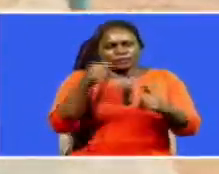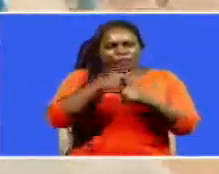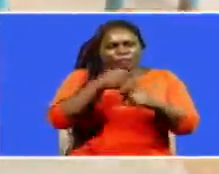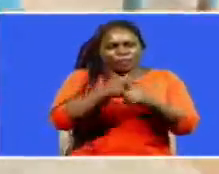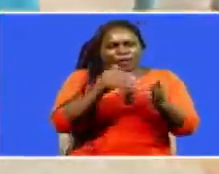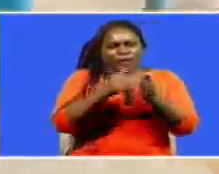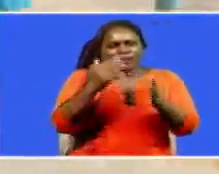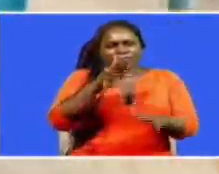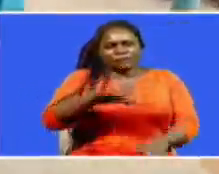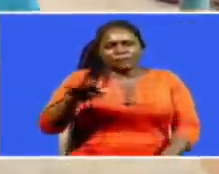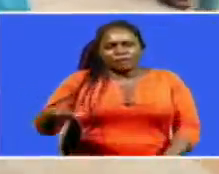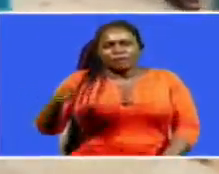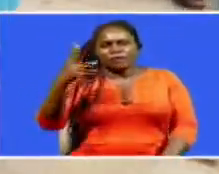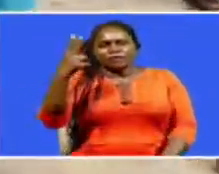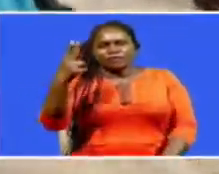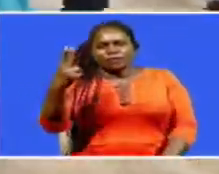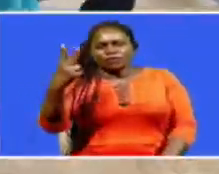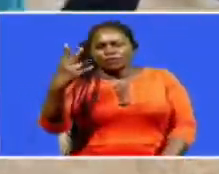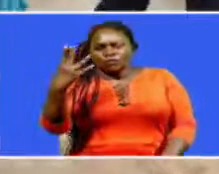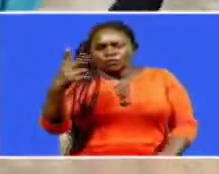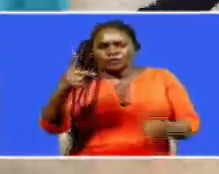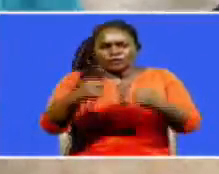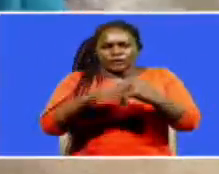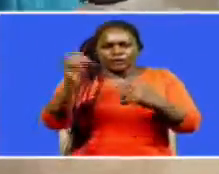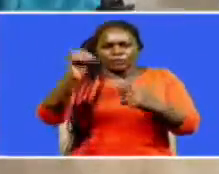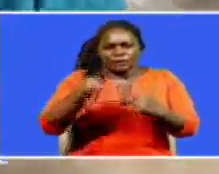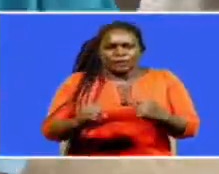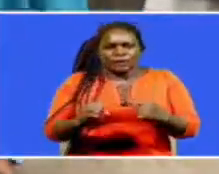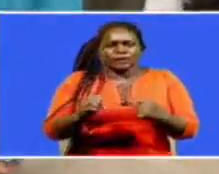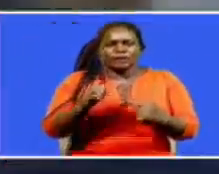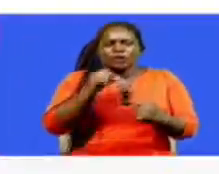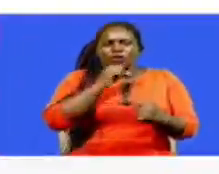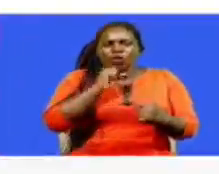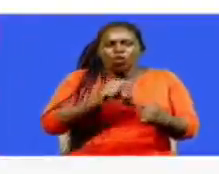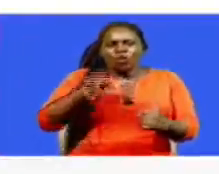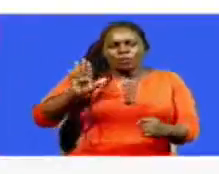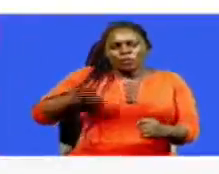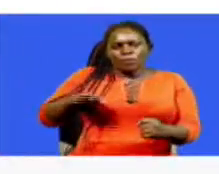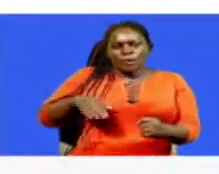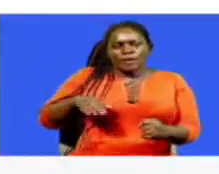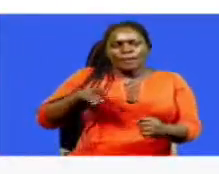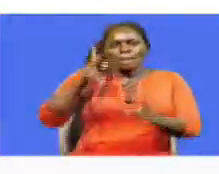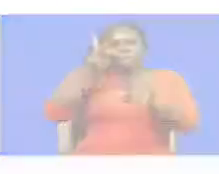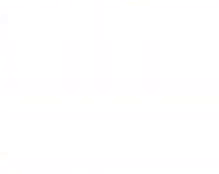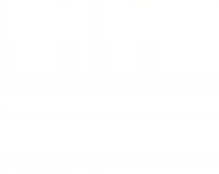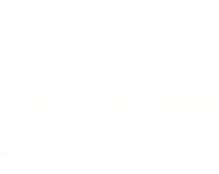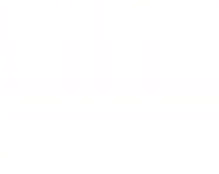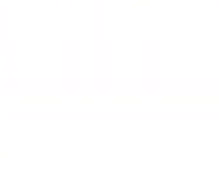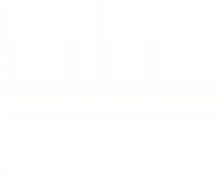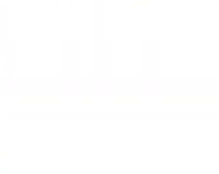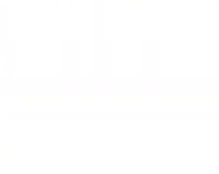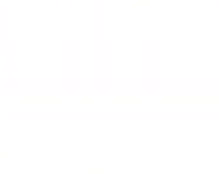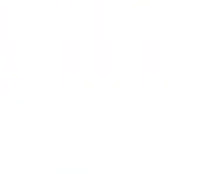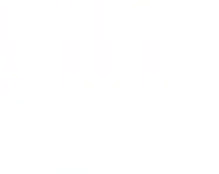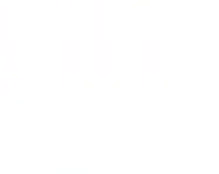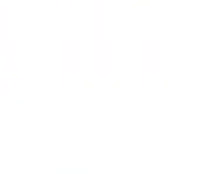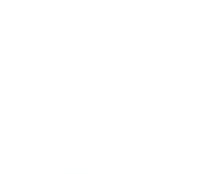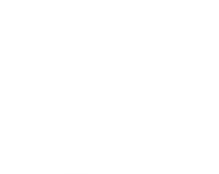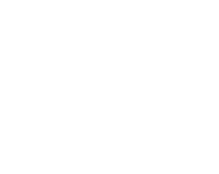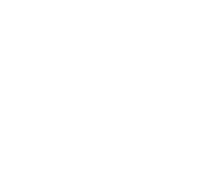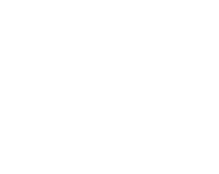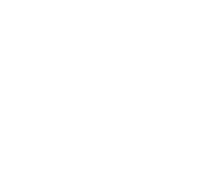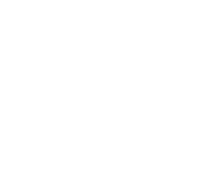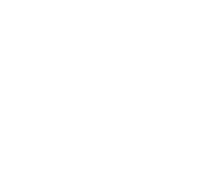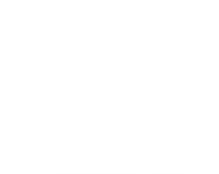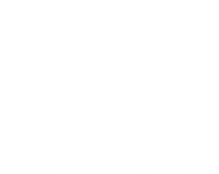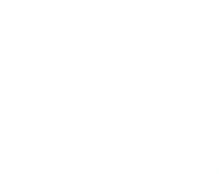survey found that 46% of 18 to 25-year-old young women who participated in the survey had faced at least one